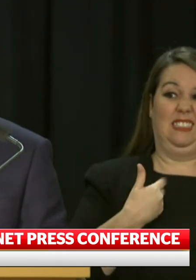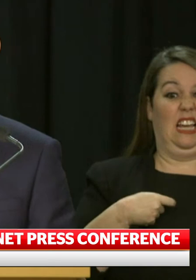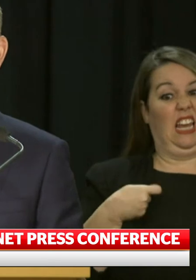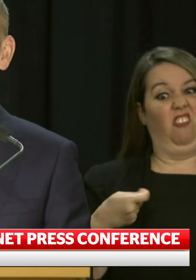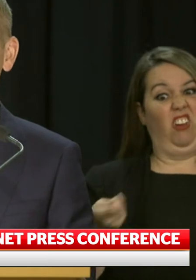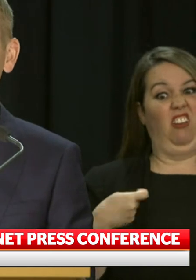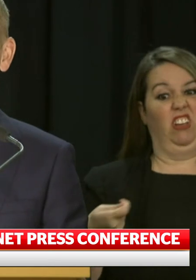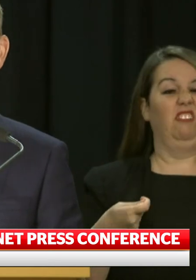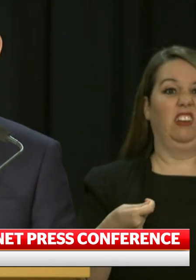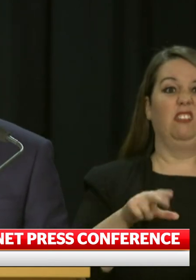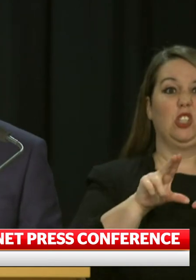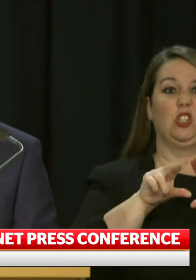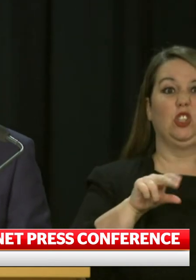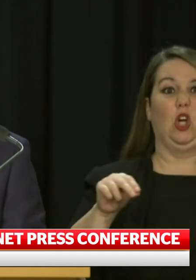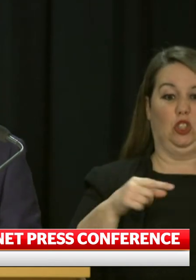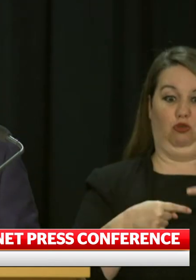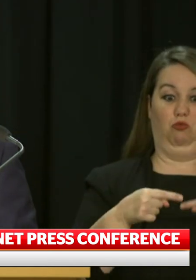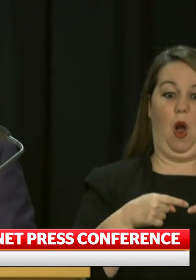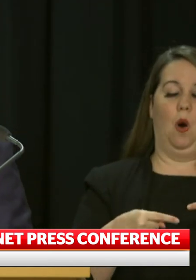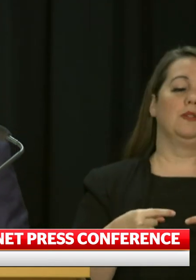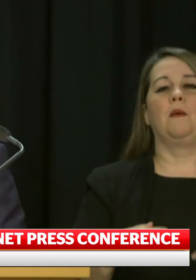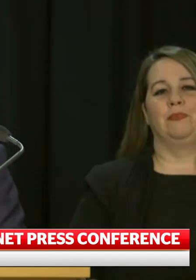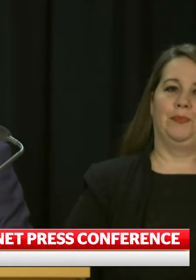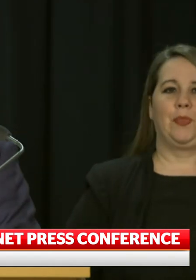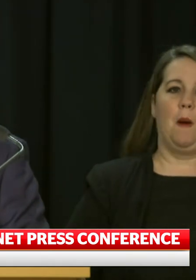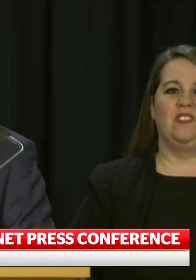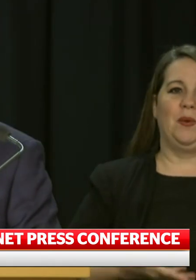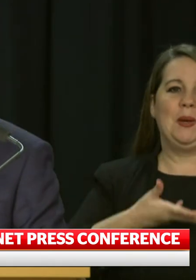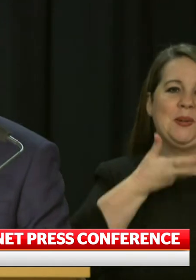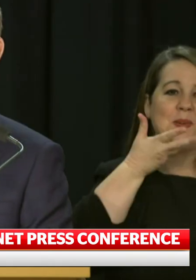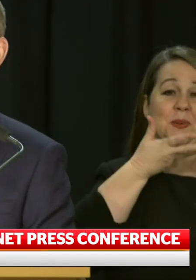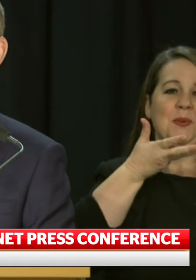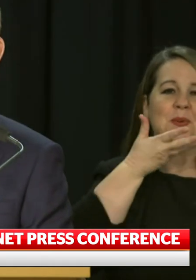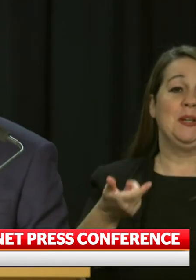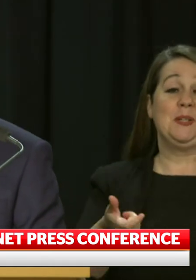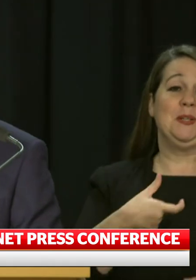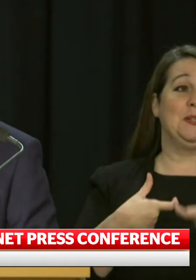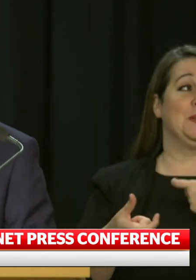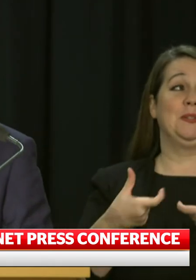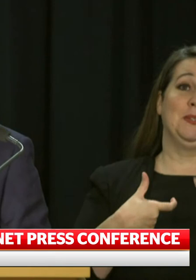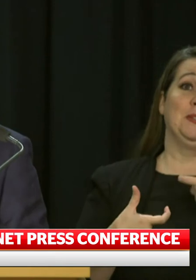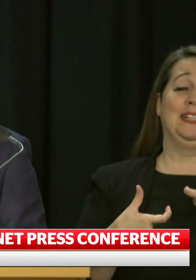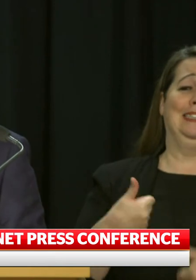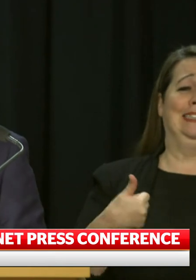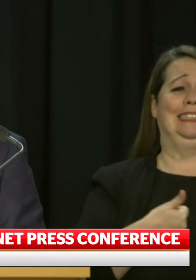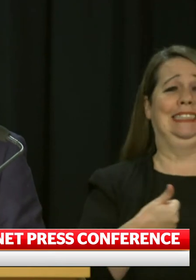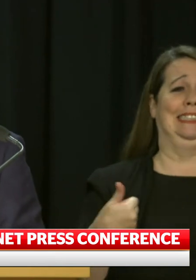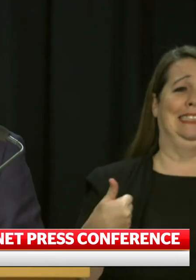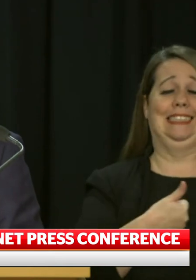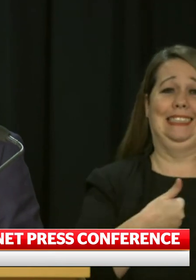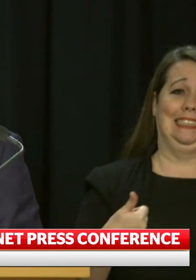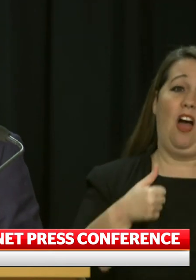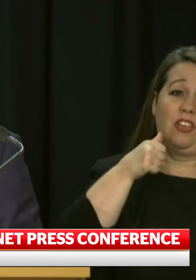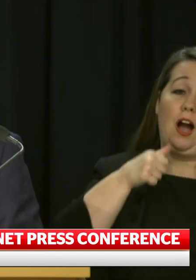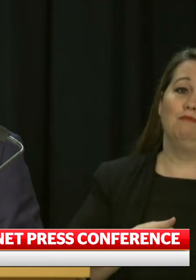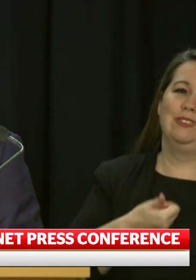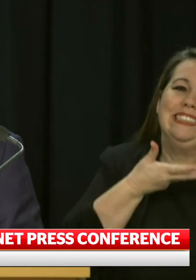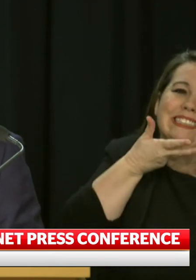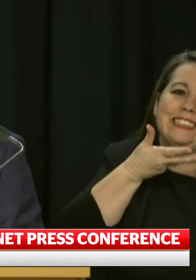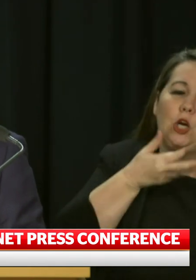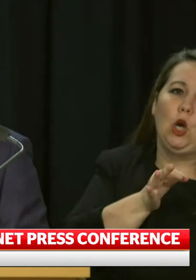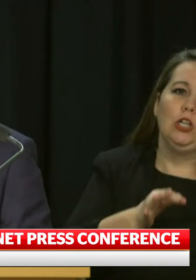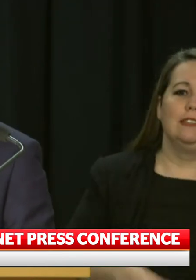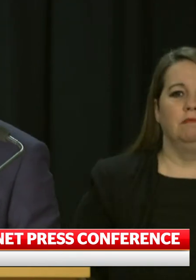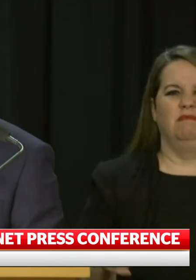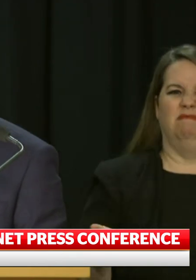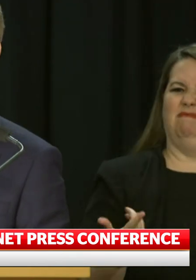I'm perfecting the new art of sausage roll diplomacy. I think it's working quite well for us so far. How did this all get started? I do. I'm a big fan of sausage